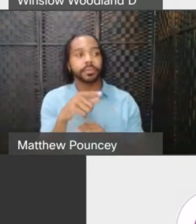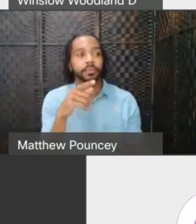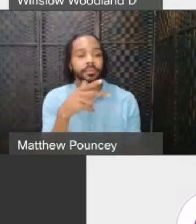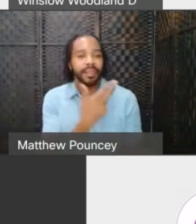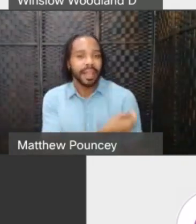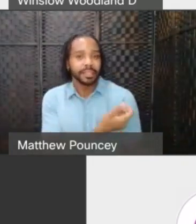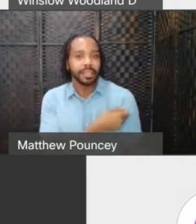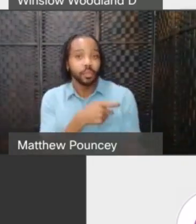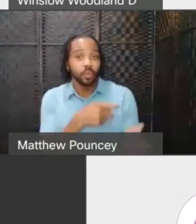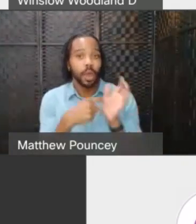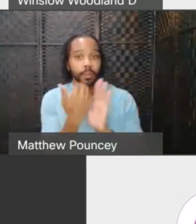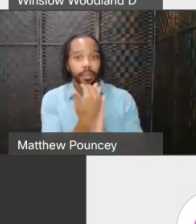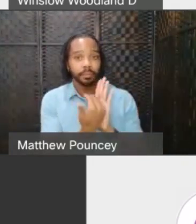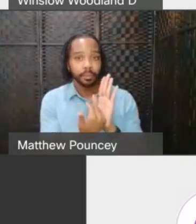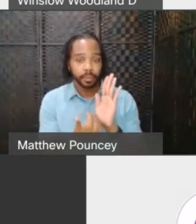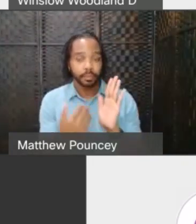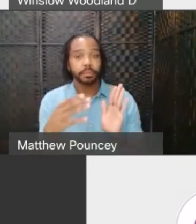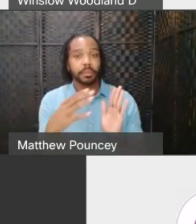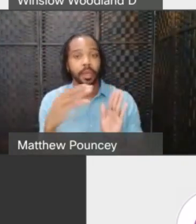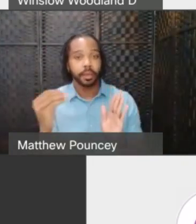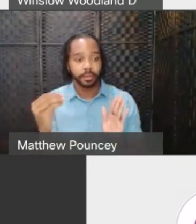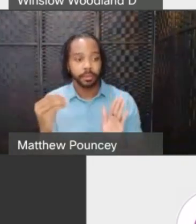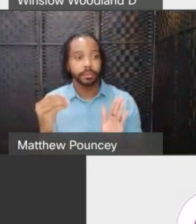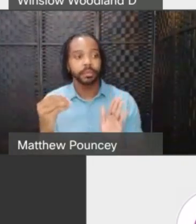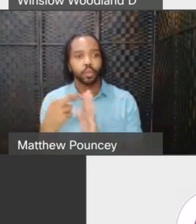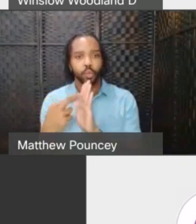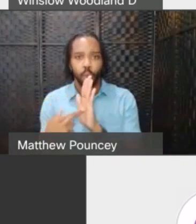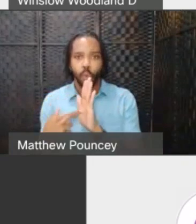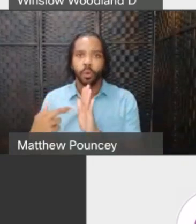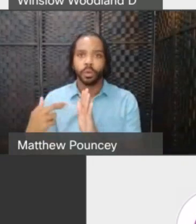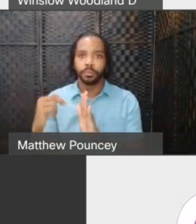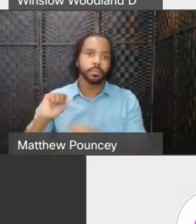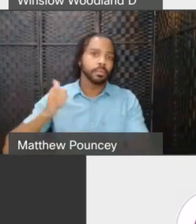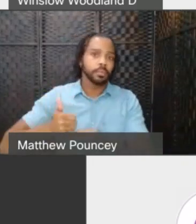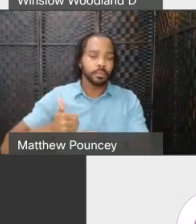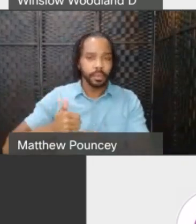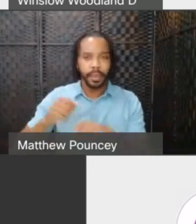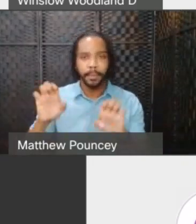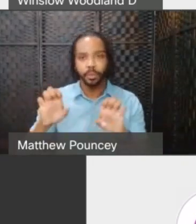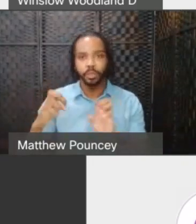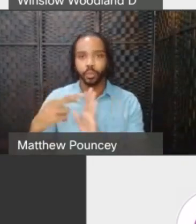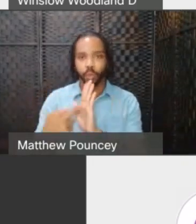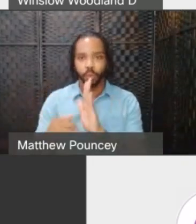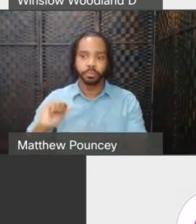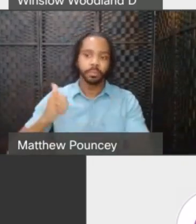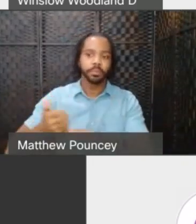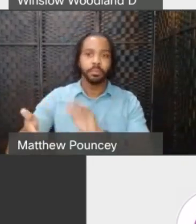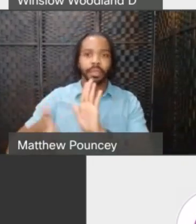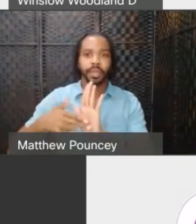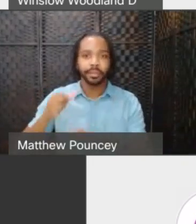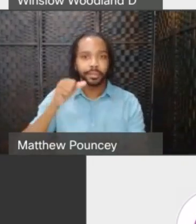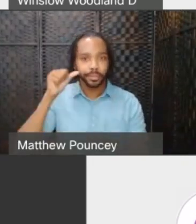vaccination requirement and the rulemaking that was signed, emergency rulemaking that was signed